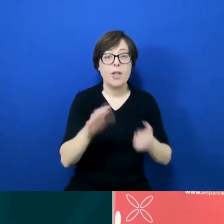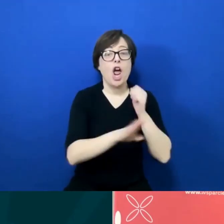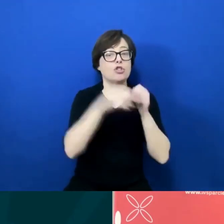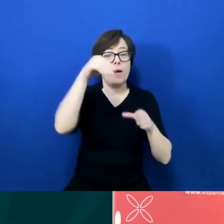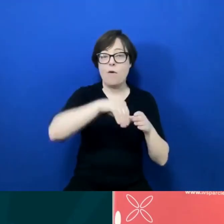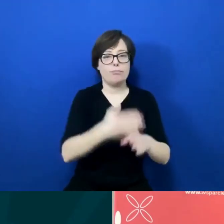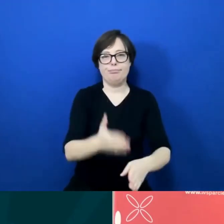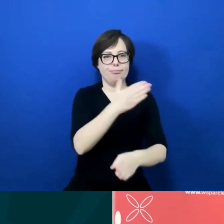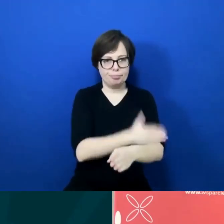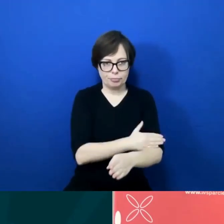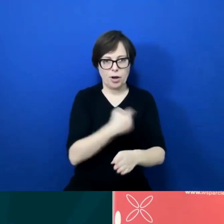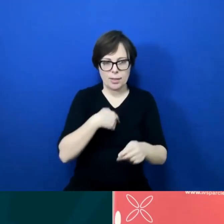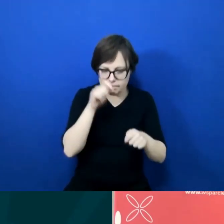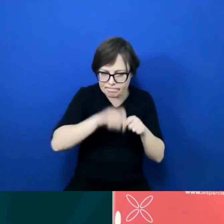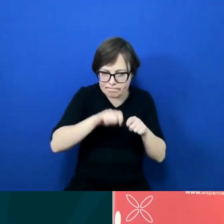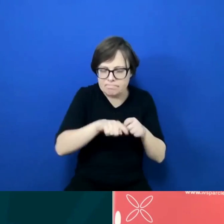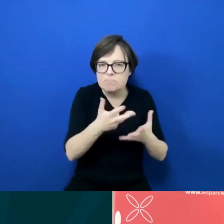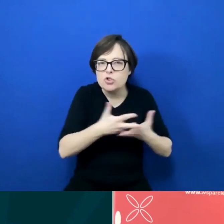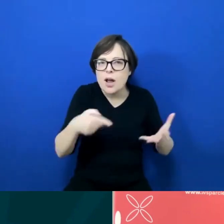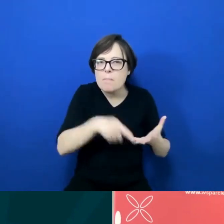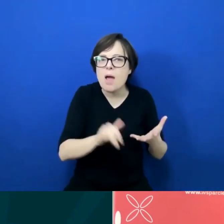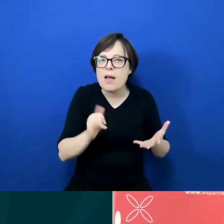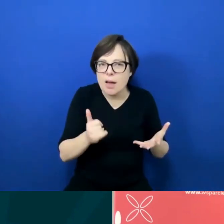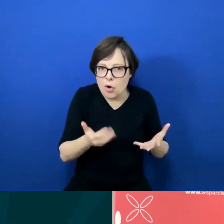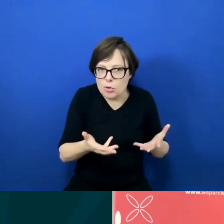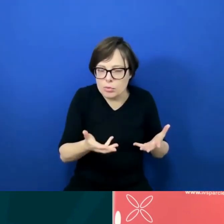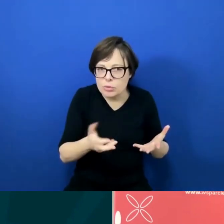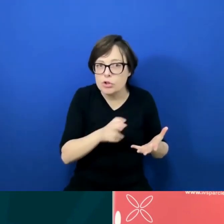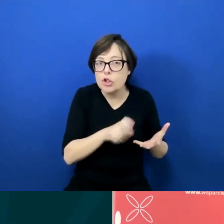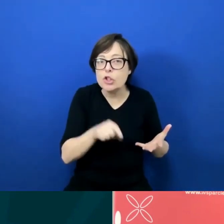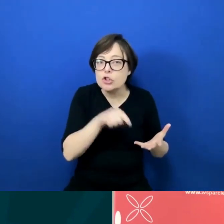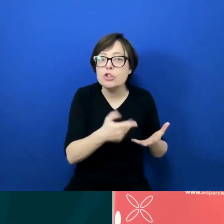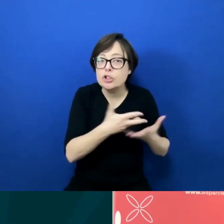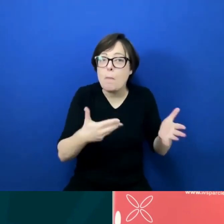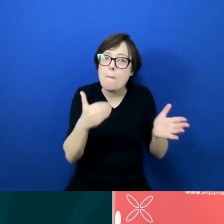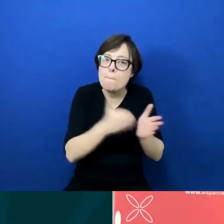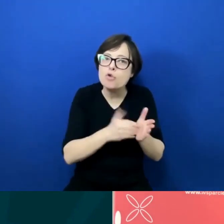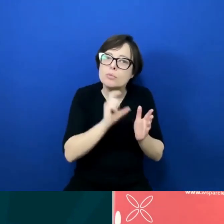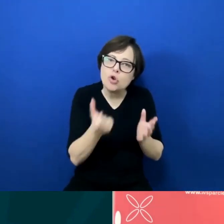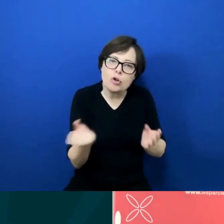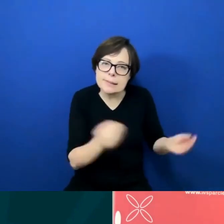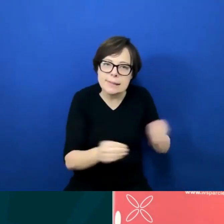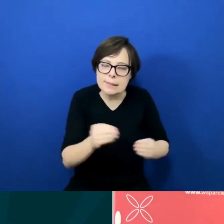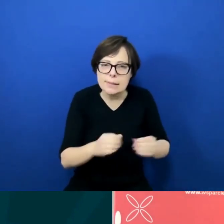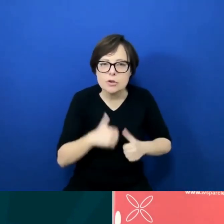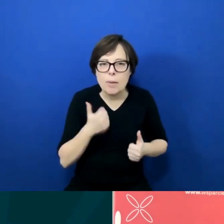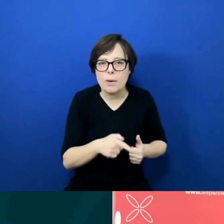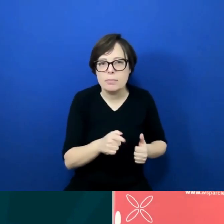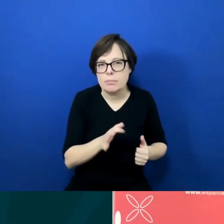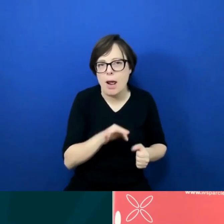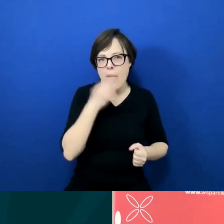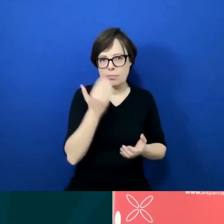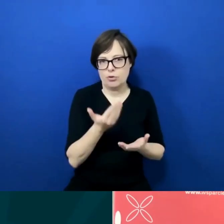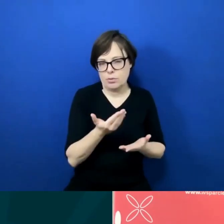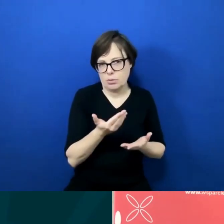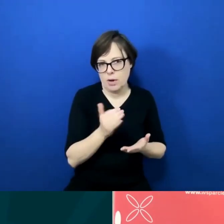soil fertility and to see if soil needs to be improved. So this is what we first do, and working with us